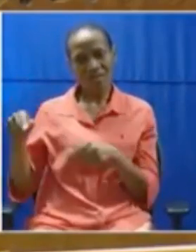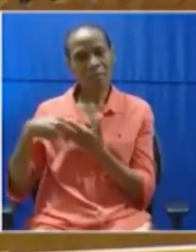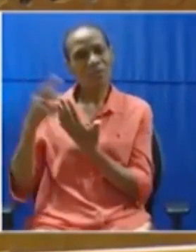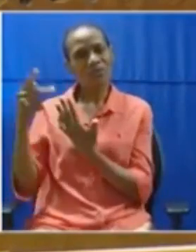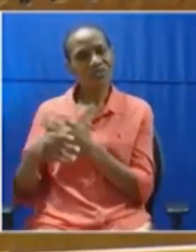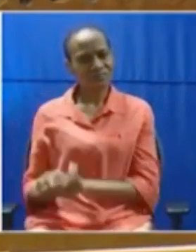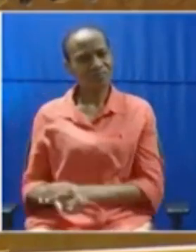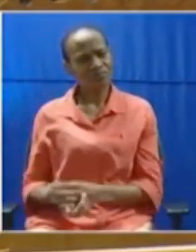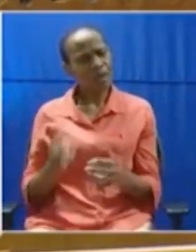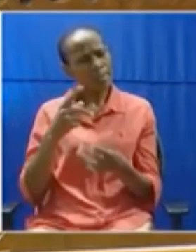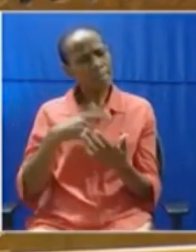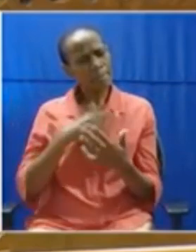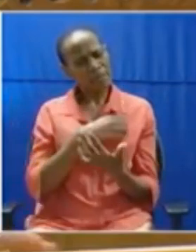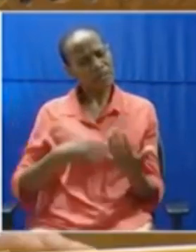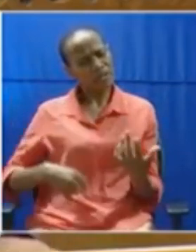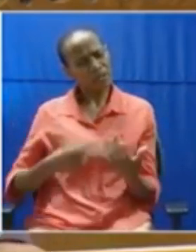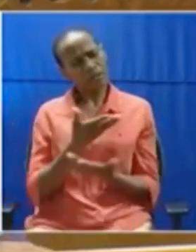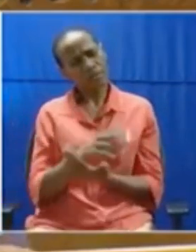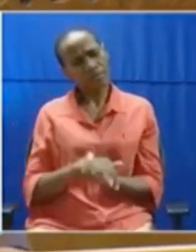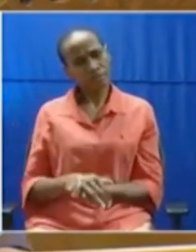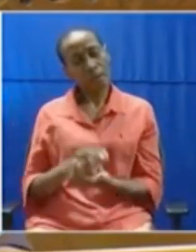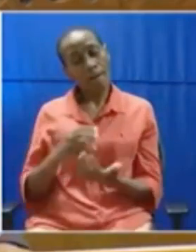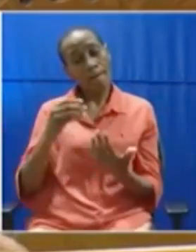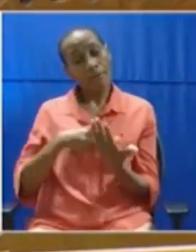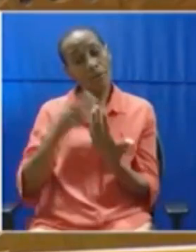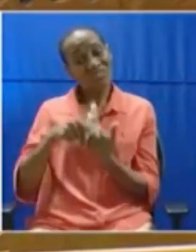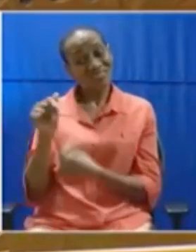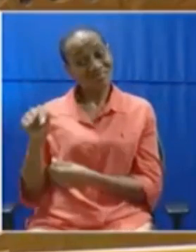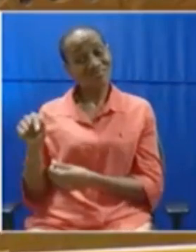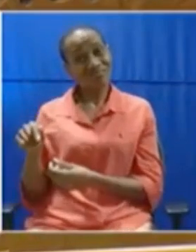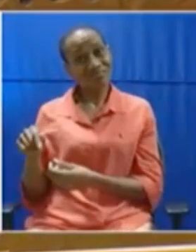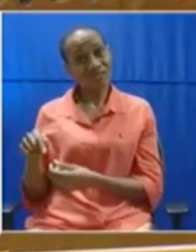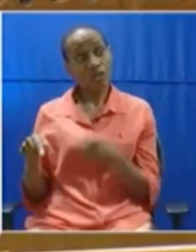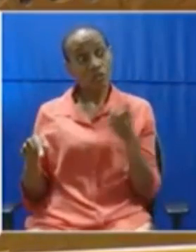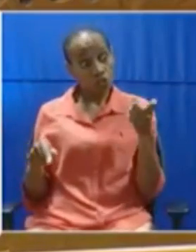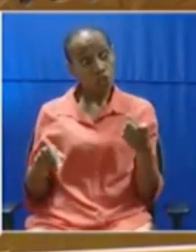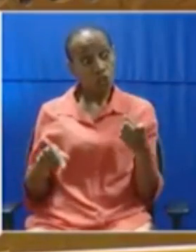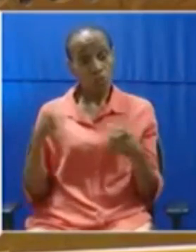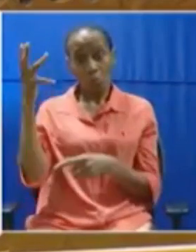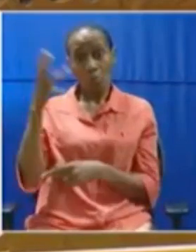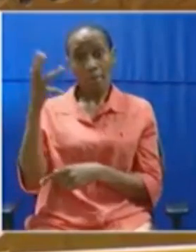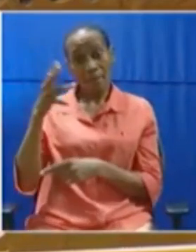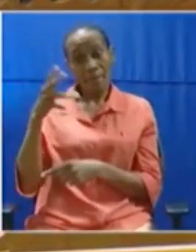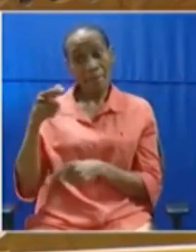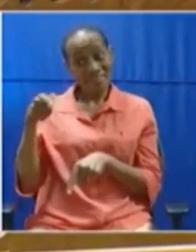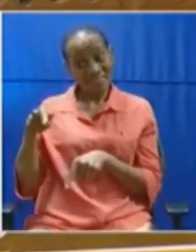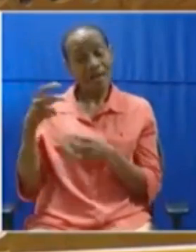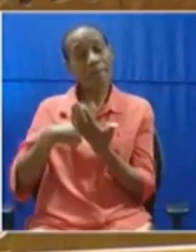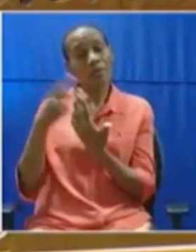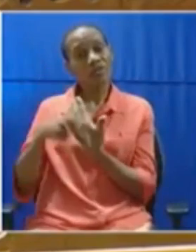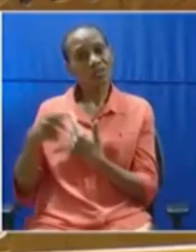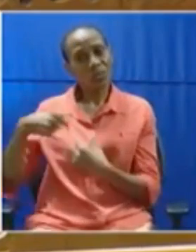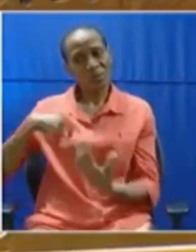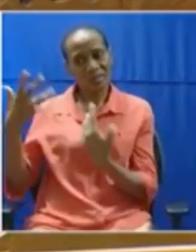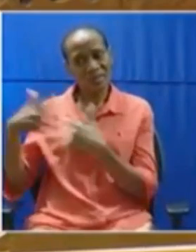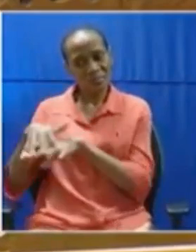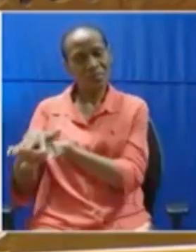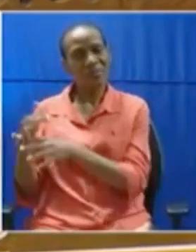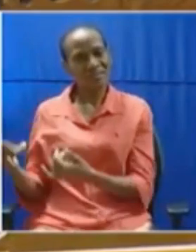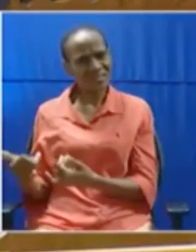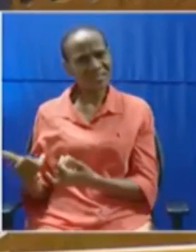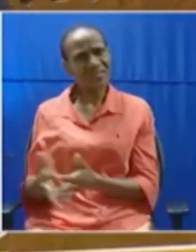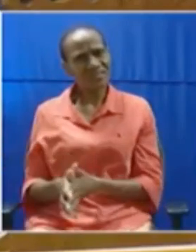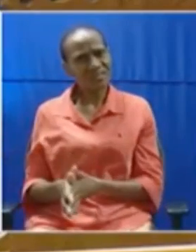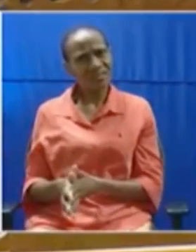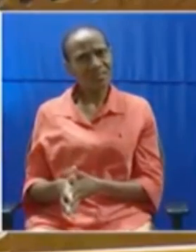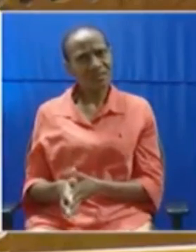Mr. President, Project Kulisa, which is what you were talking about, but we put into action, and if I highlight a couple